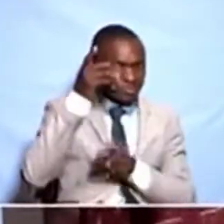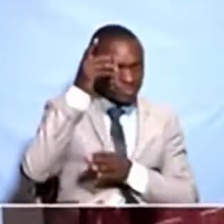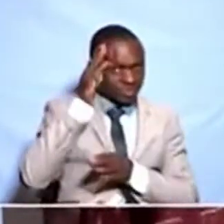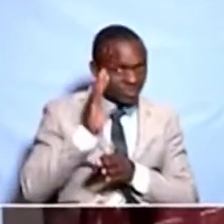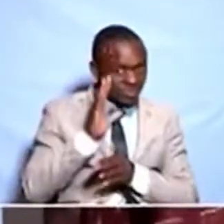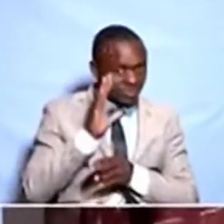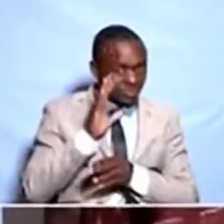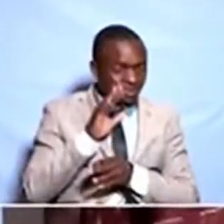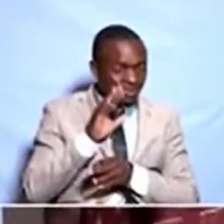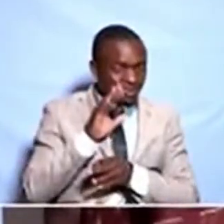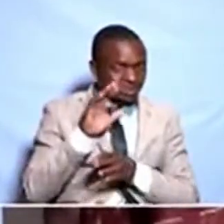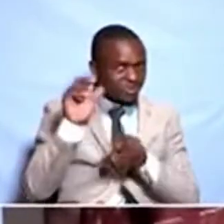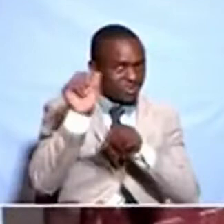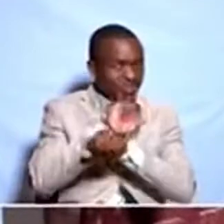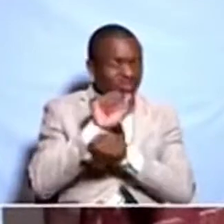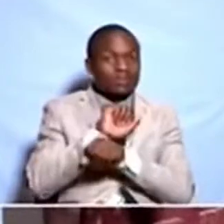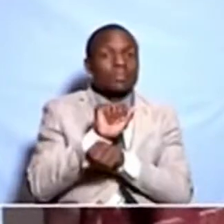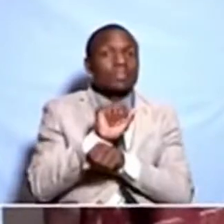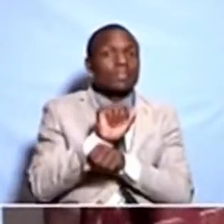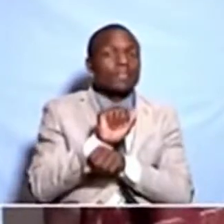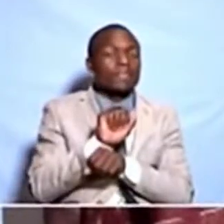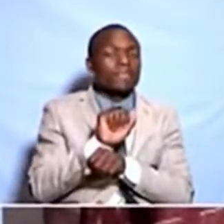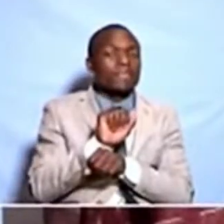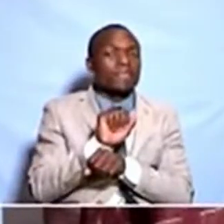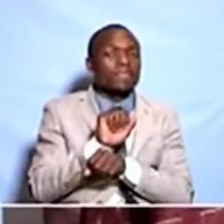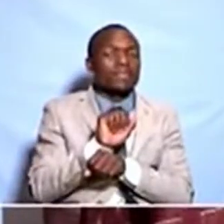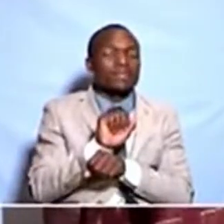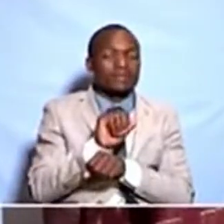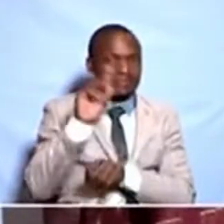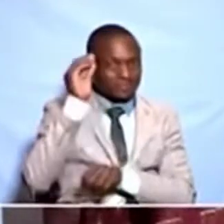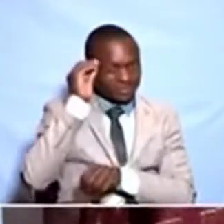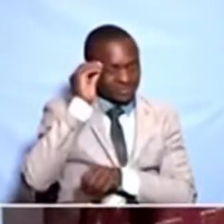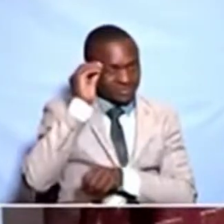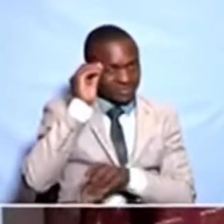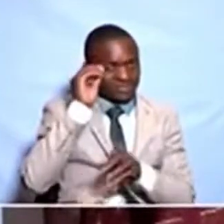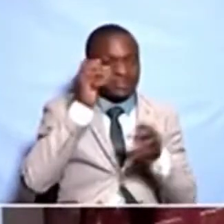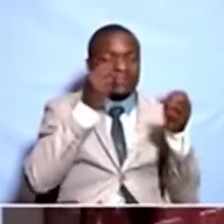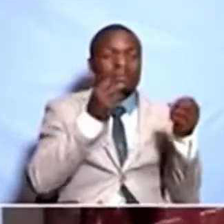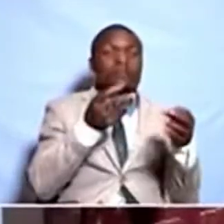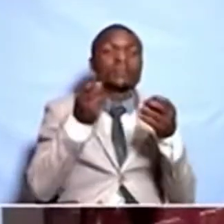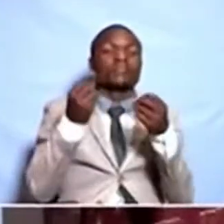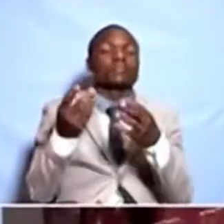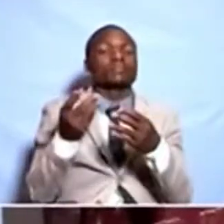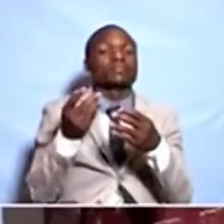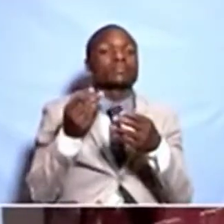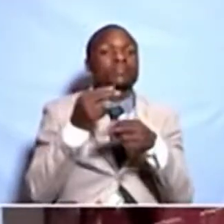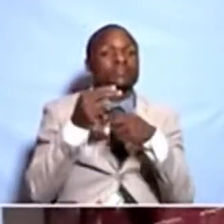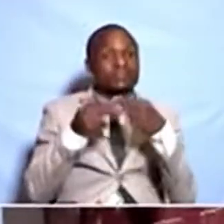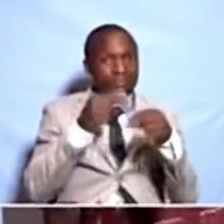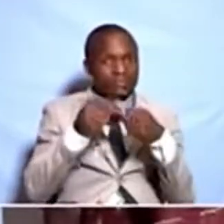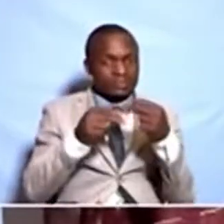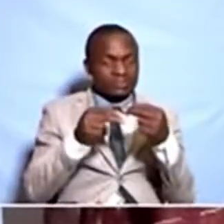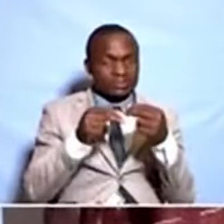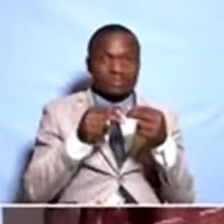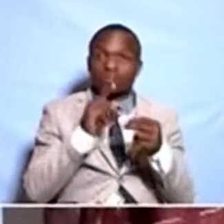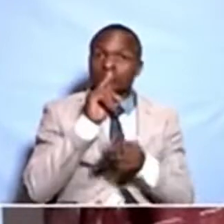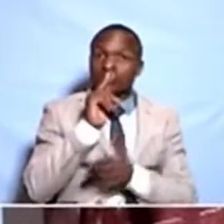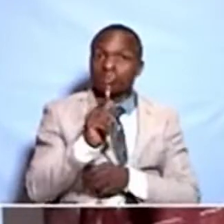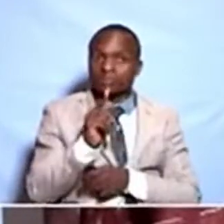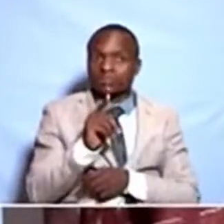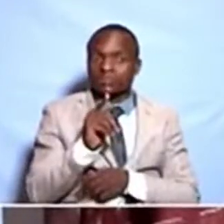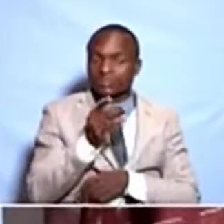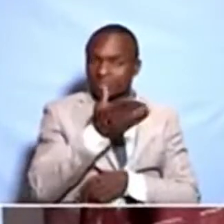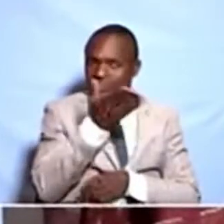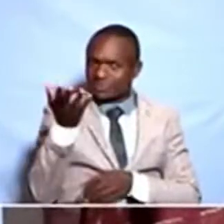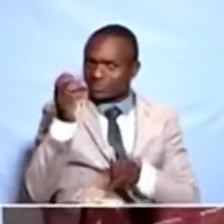color on the vehicle and the prominent color is noted and then though multiple, then surely I don't see any problem